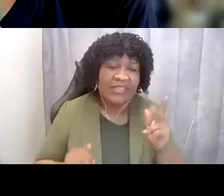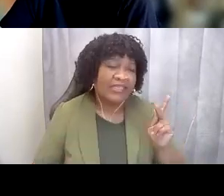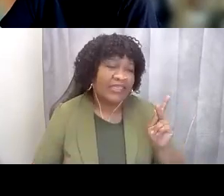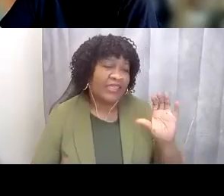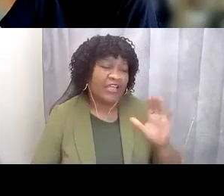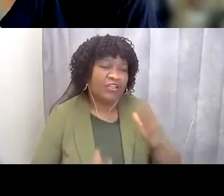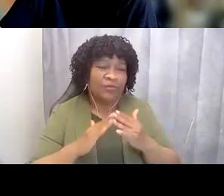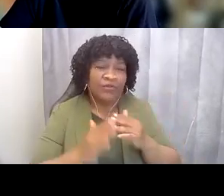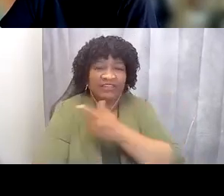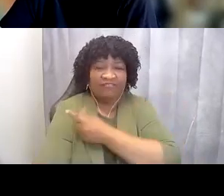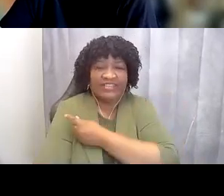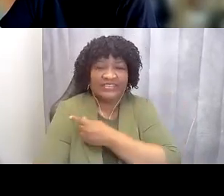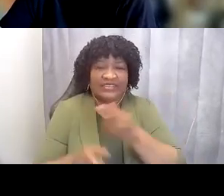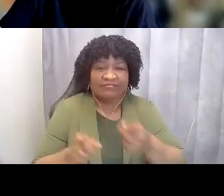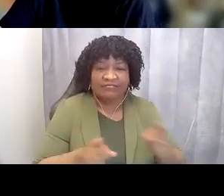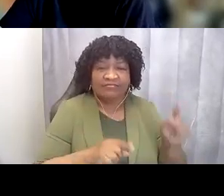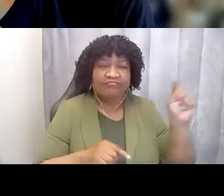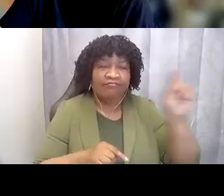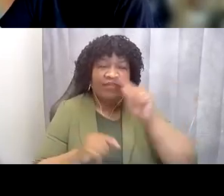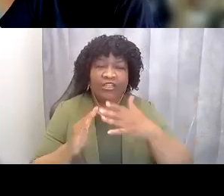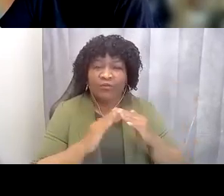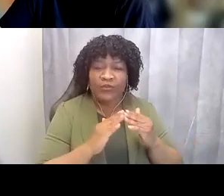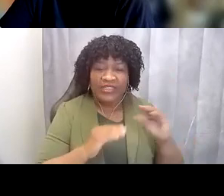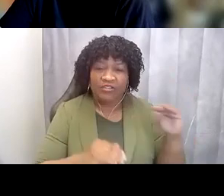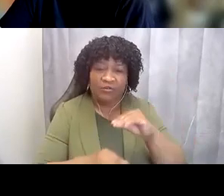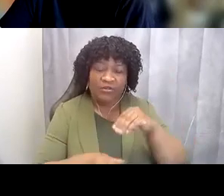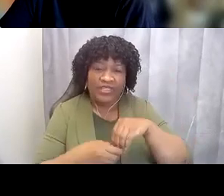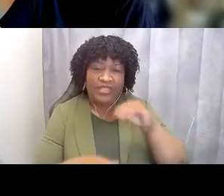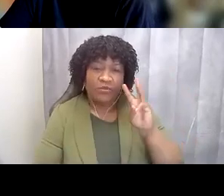community vaccine events that are happening out in the community.